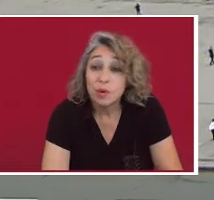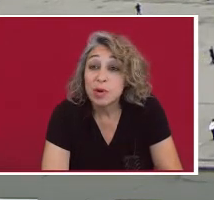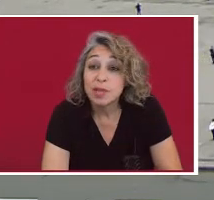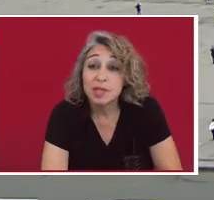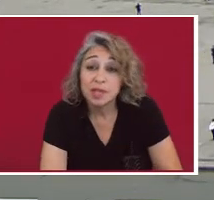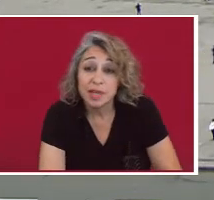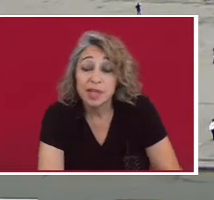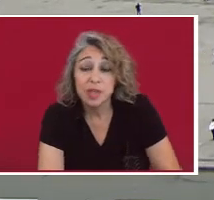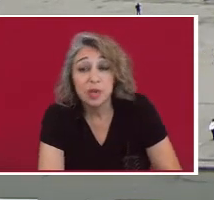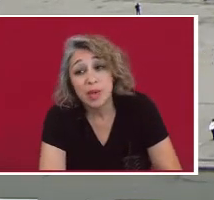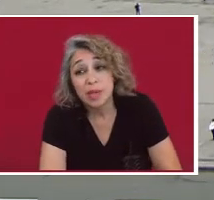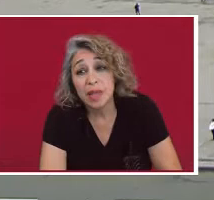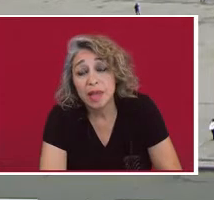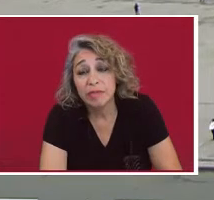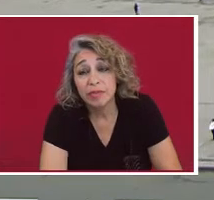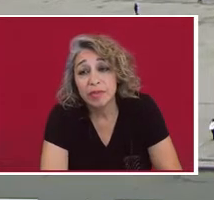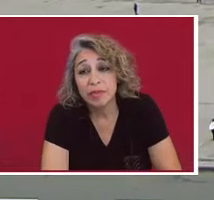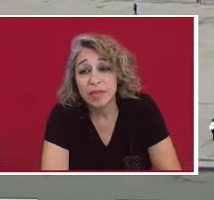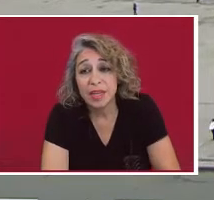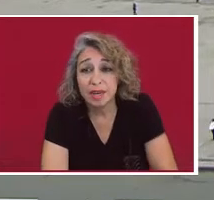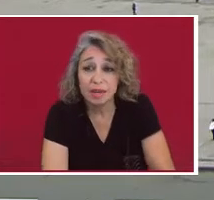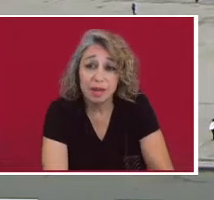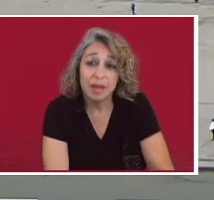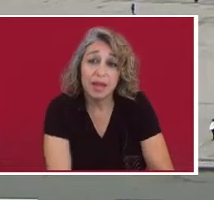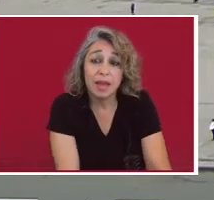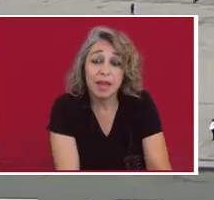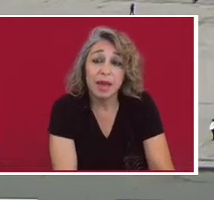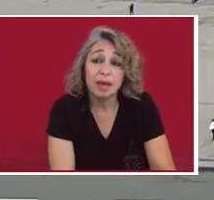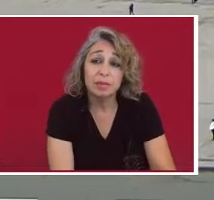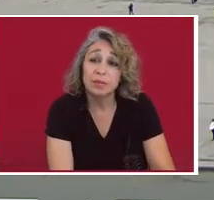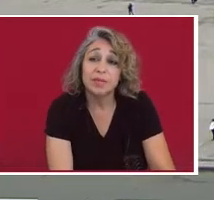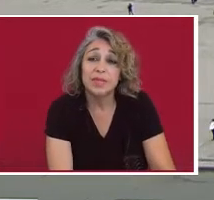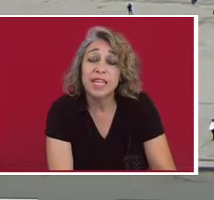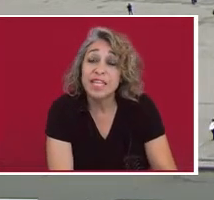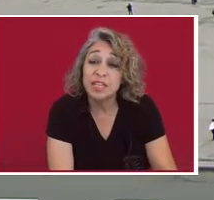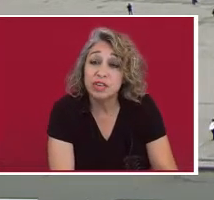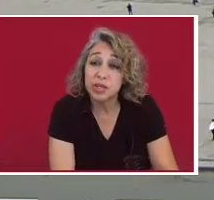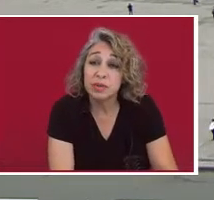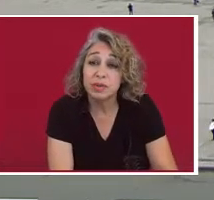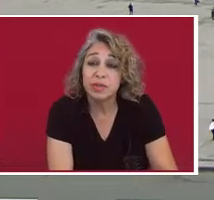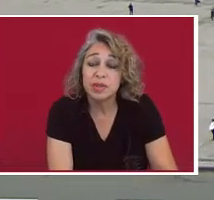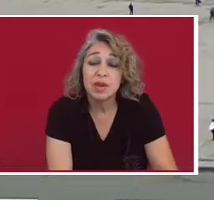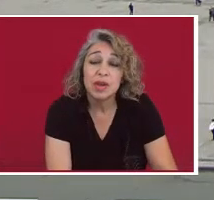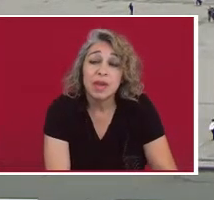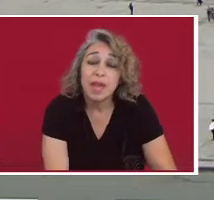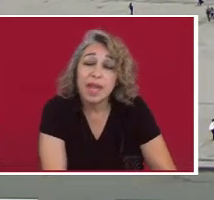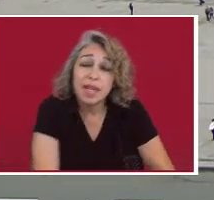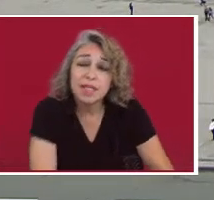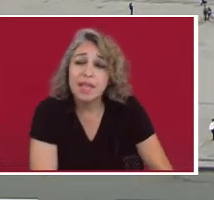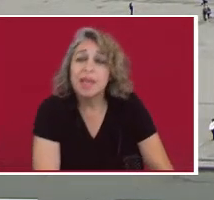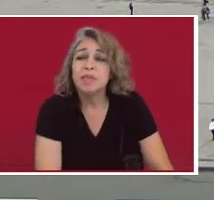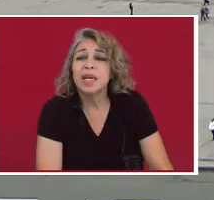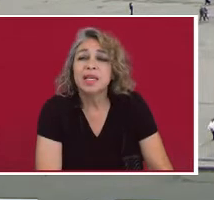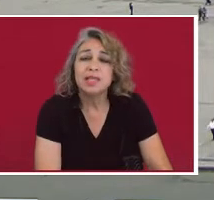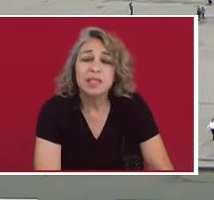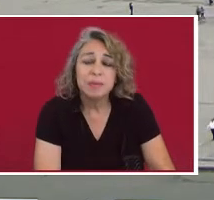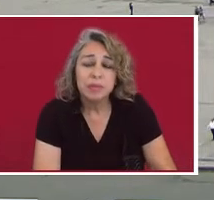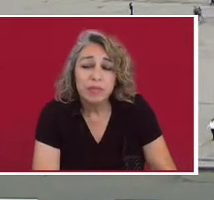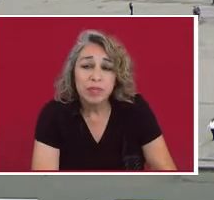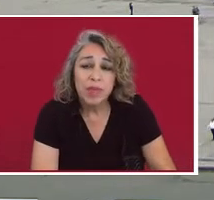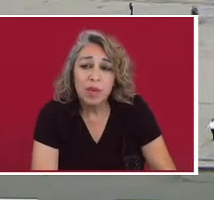were forced into a life that they didn't choose. And I say that